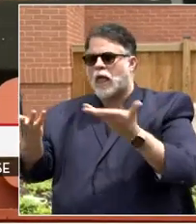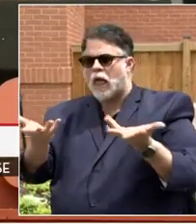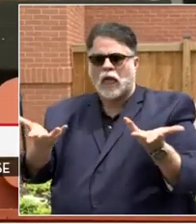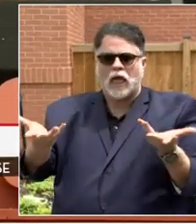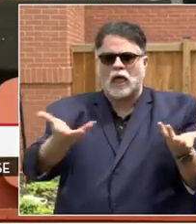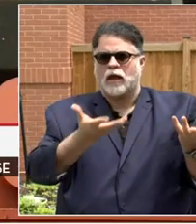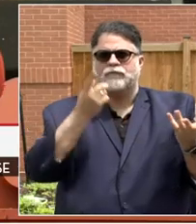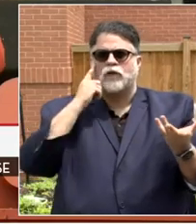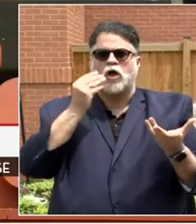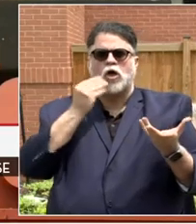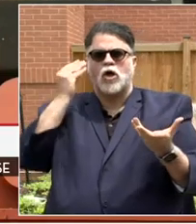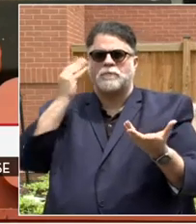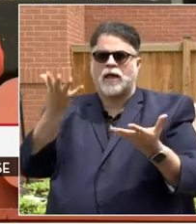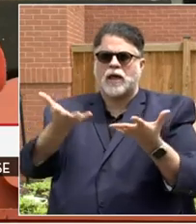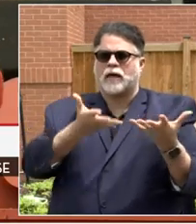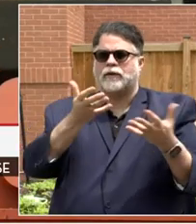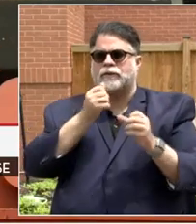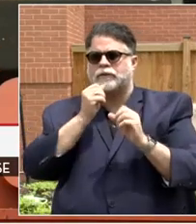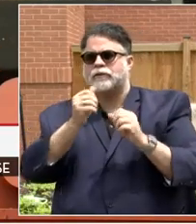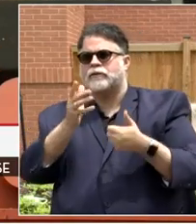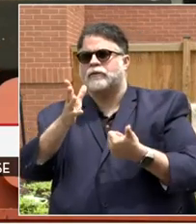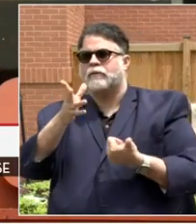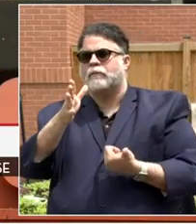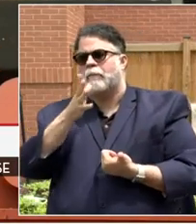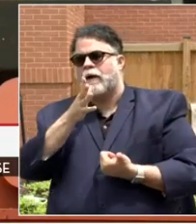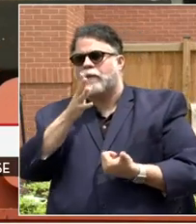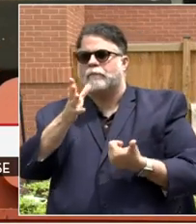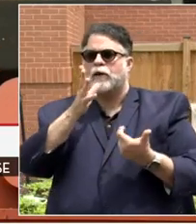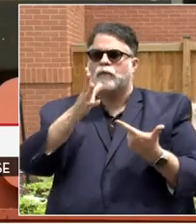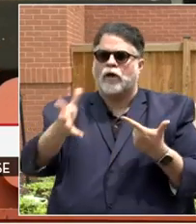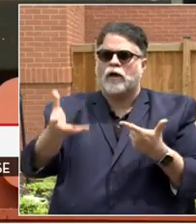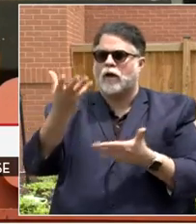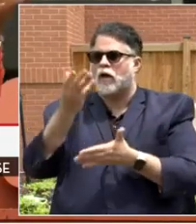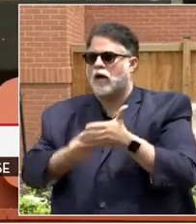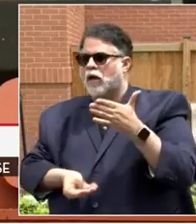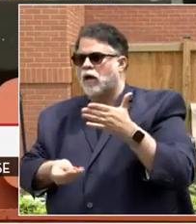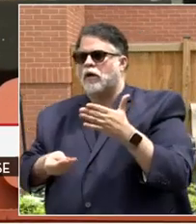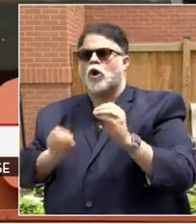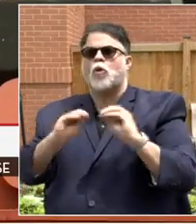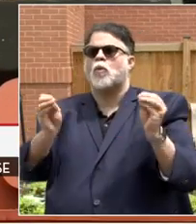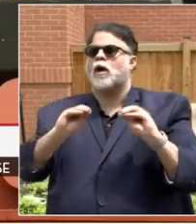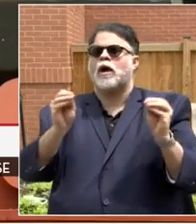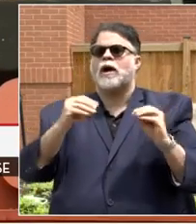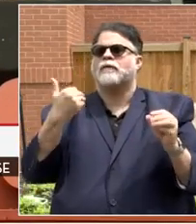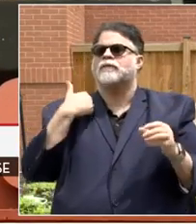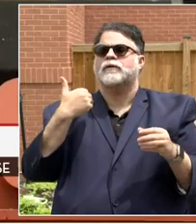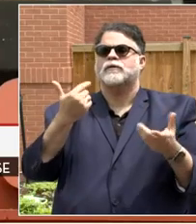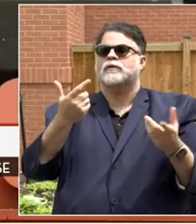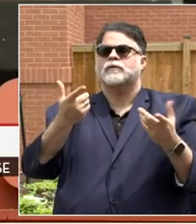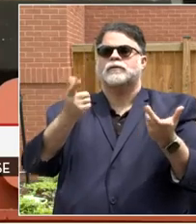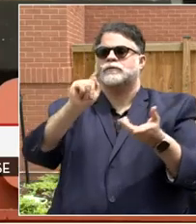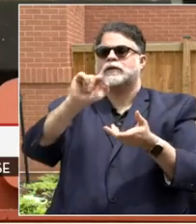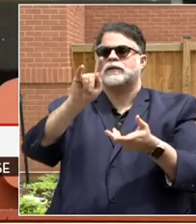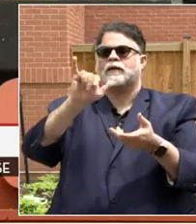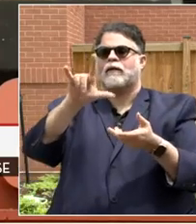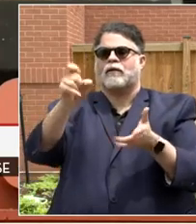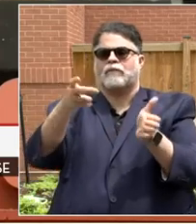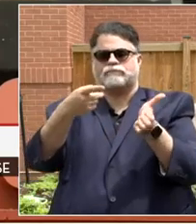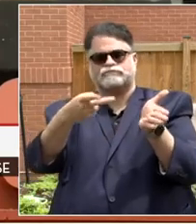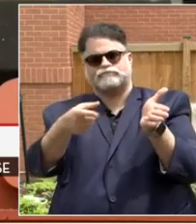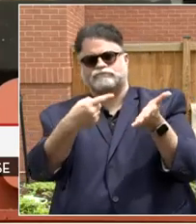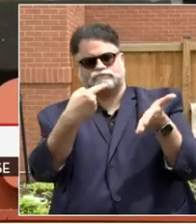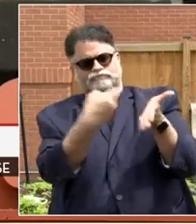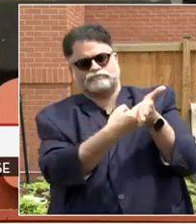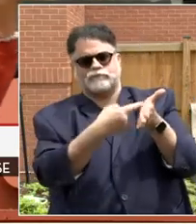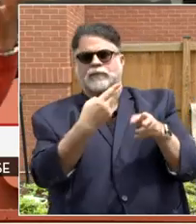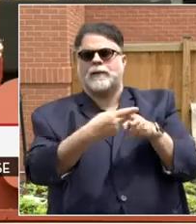because mom or grandmom died and nobody has title, nobody's taking responsibility, and guess what happens? They lose